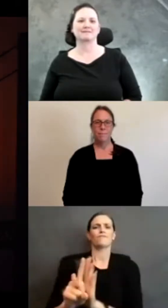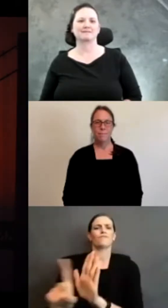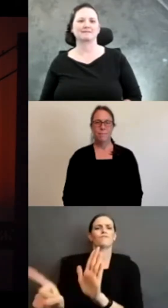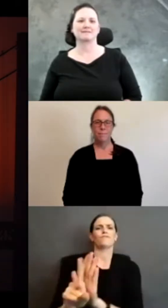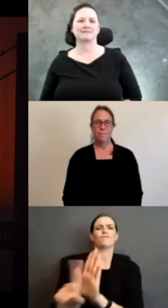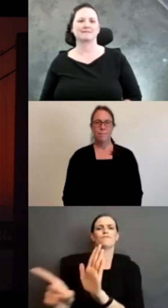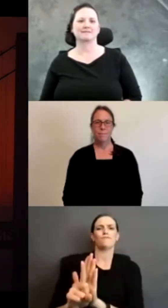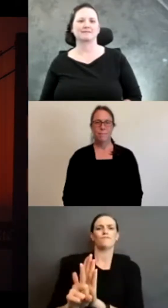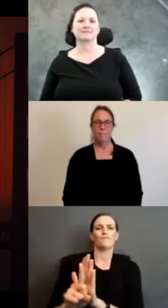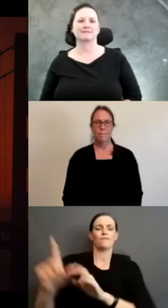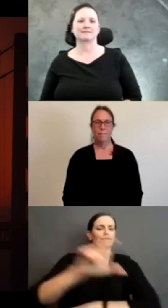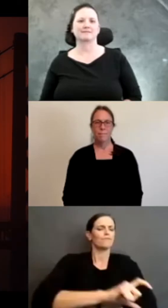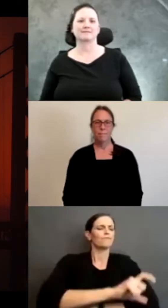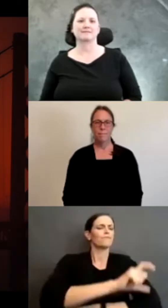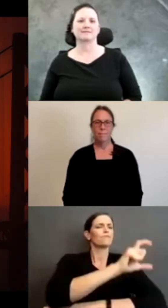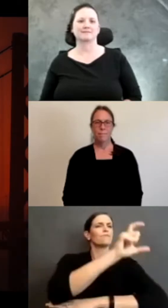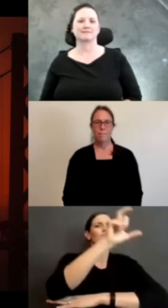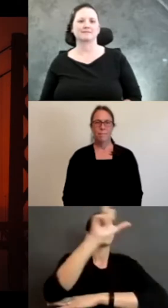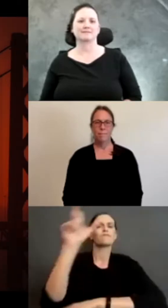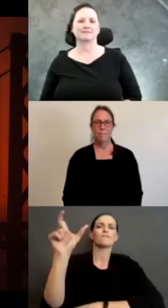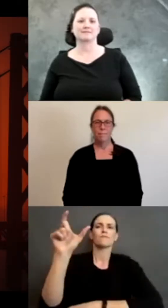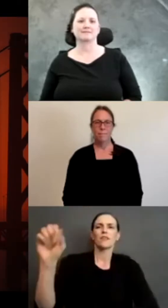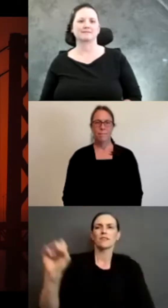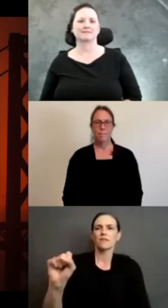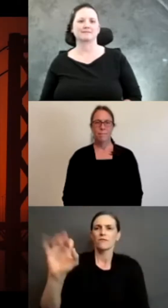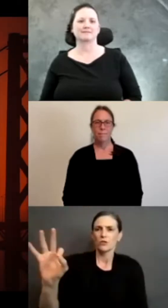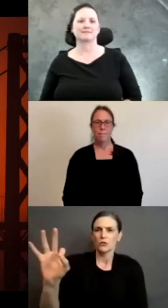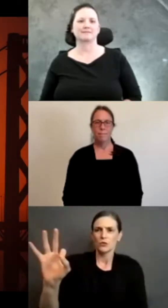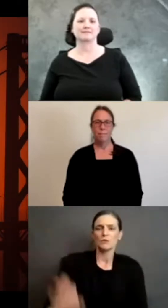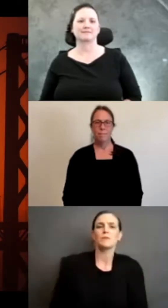The sun rises over the city of San Francisco.